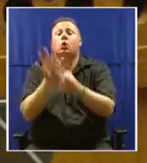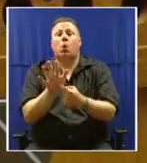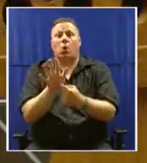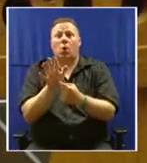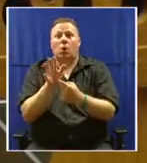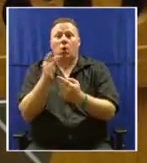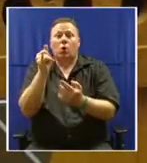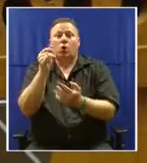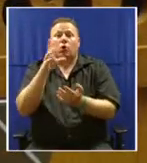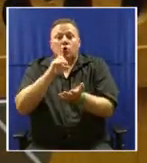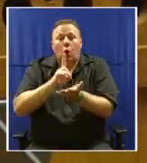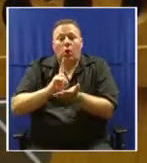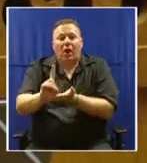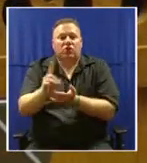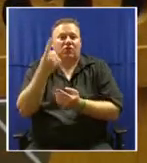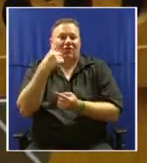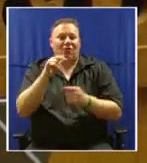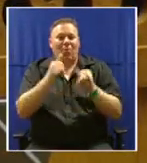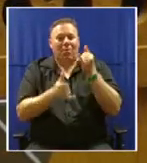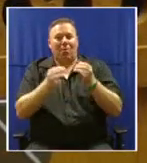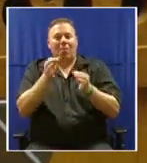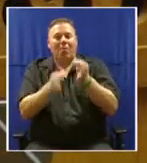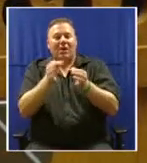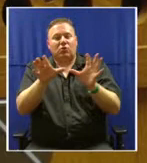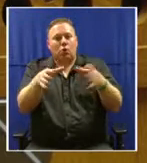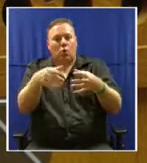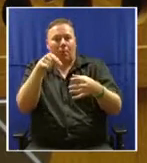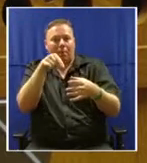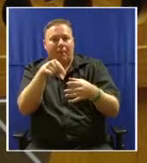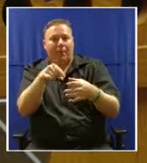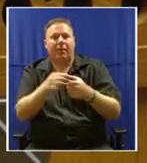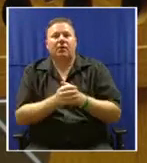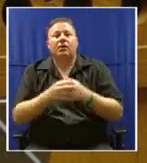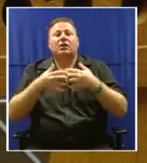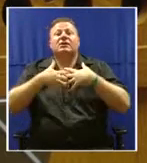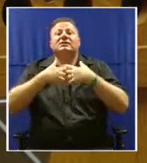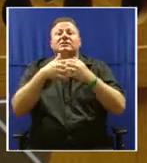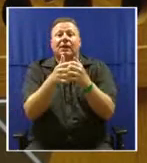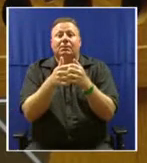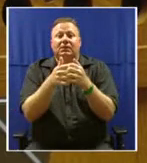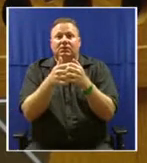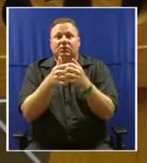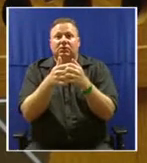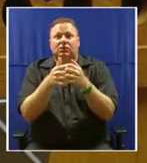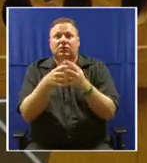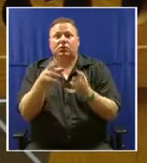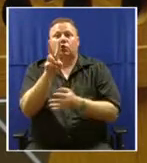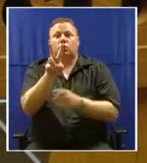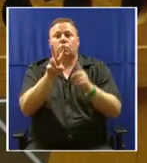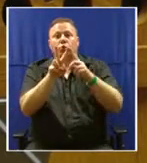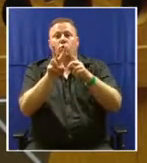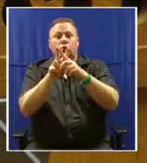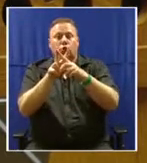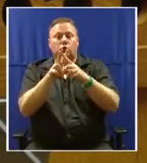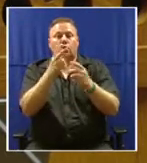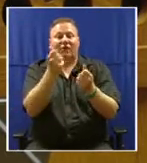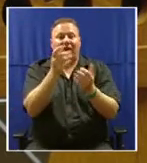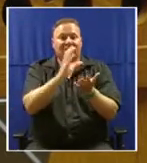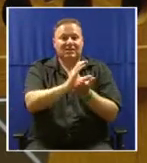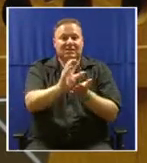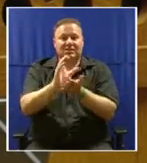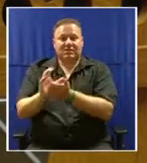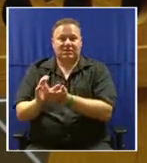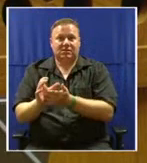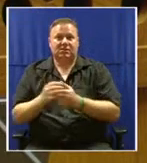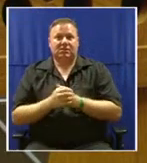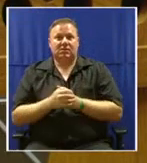of donations to parties and establishes two funds that will enable